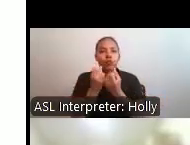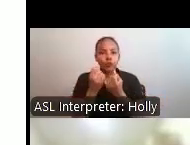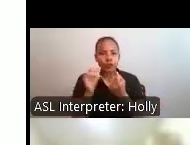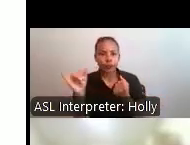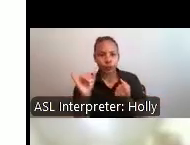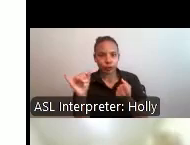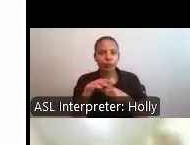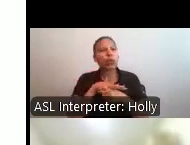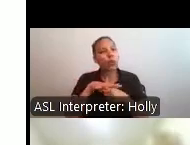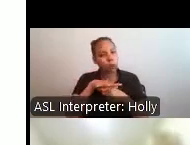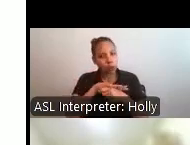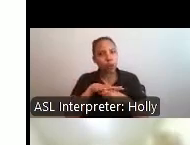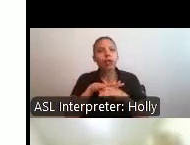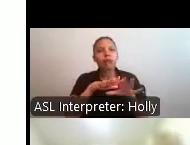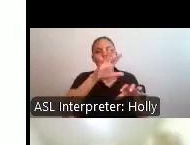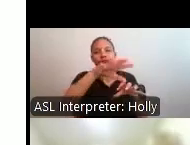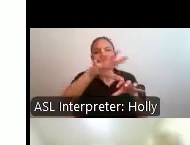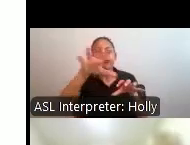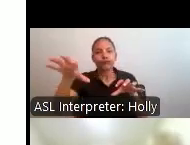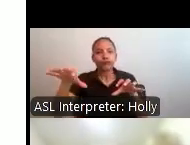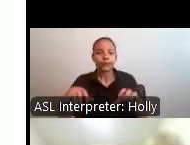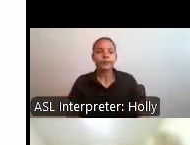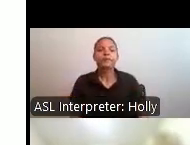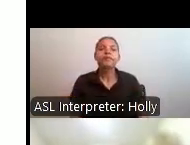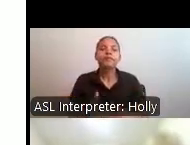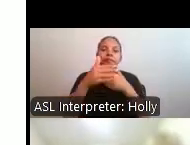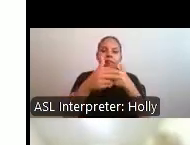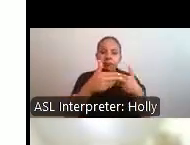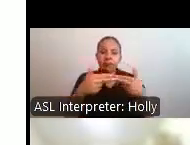as well. Next slide, please.